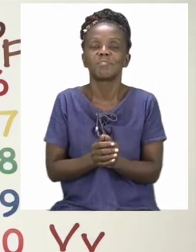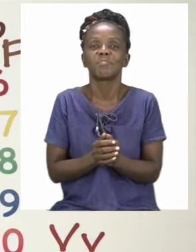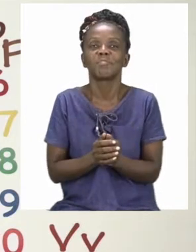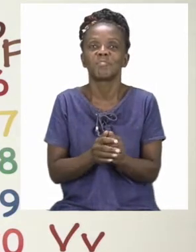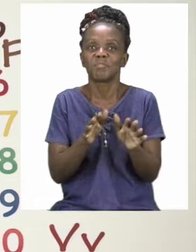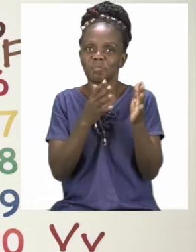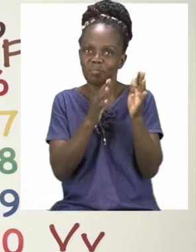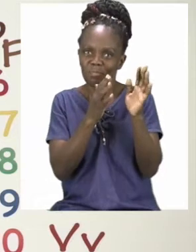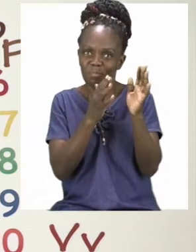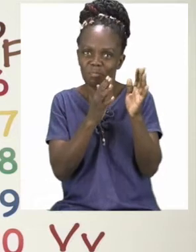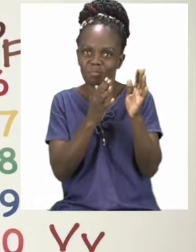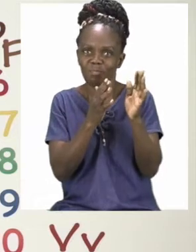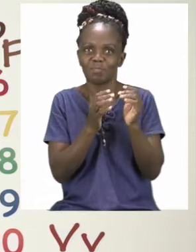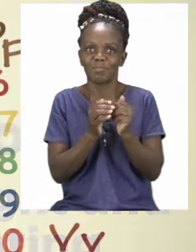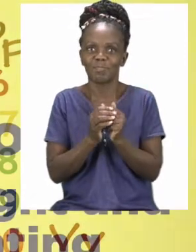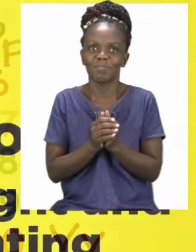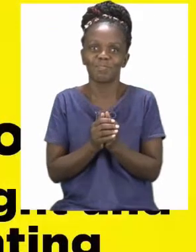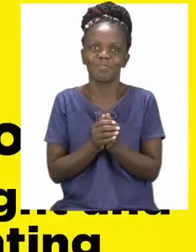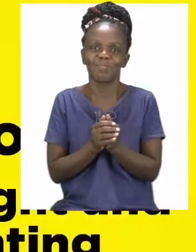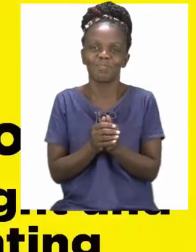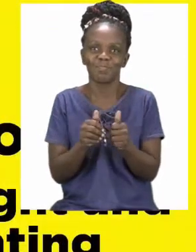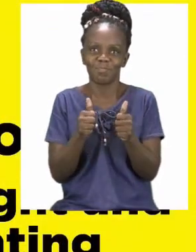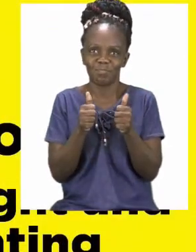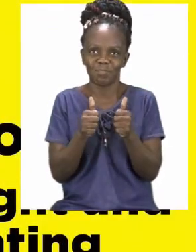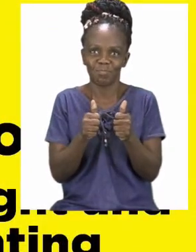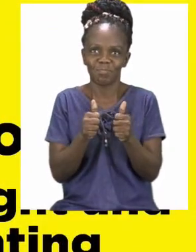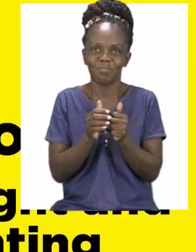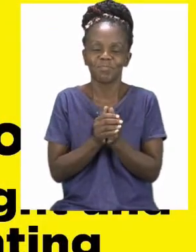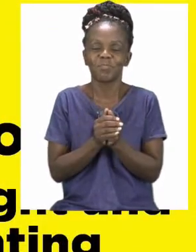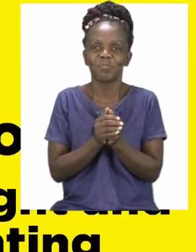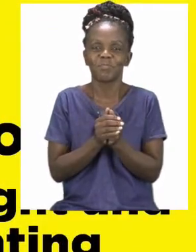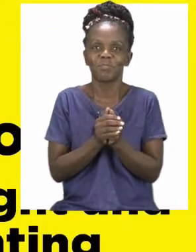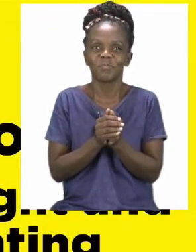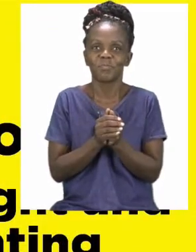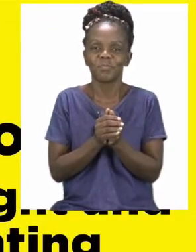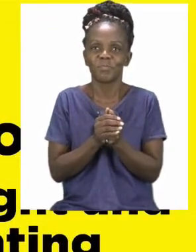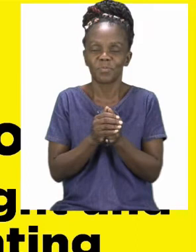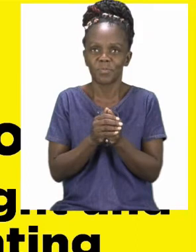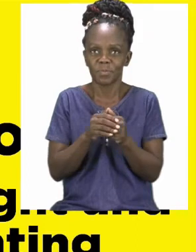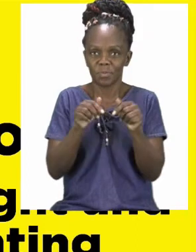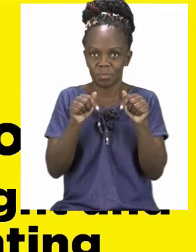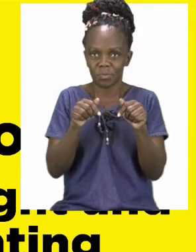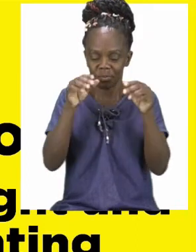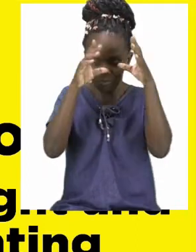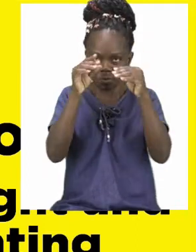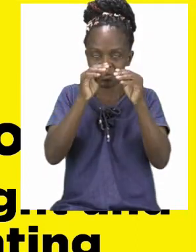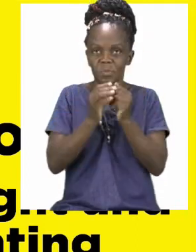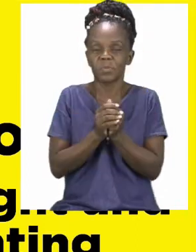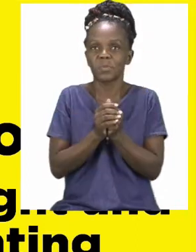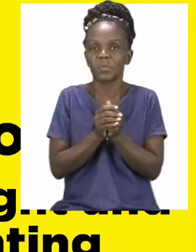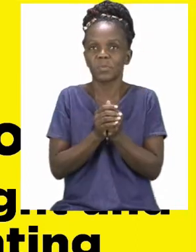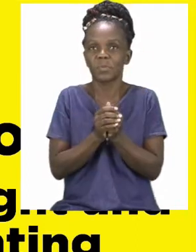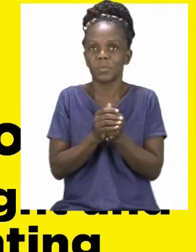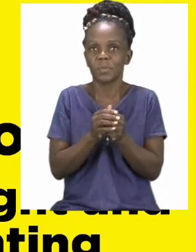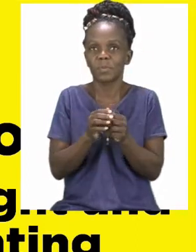away. Yay! Good job, everyone. For today's lesson, we are going to be